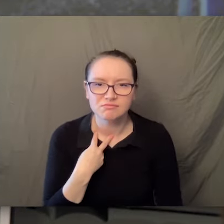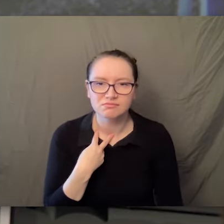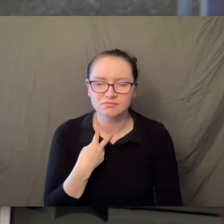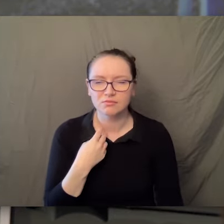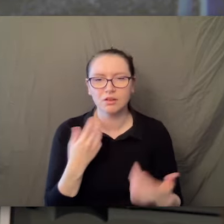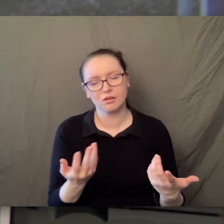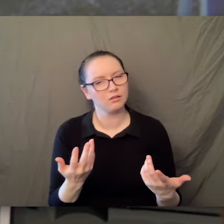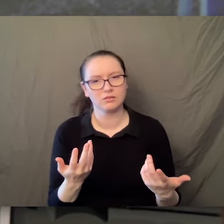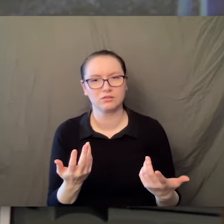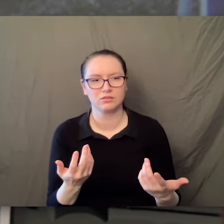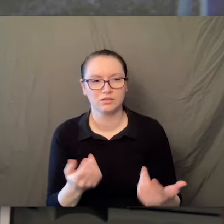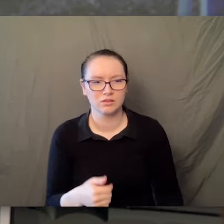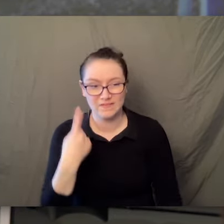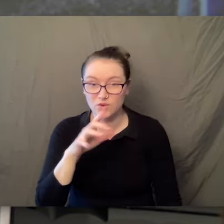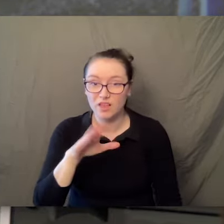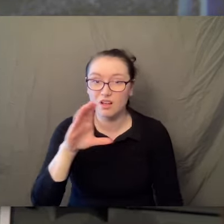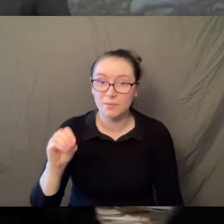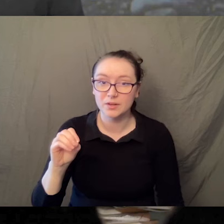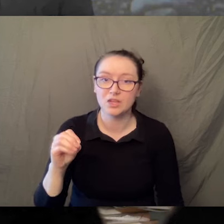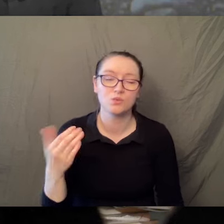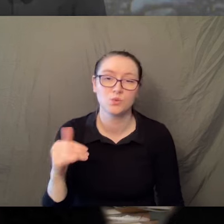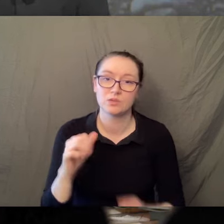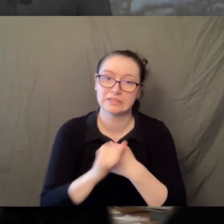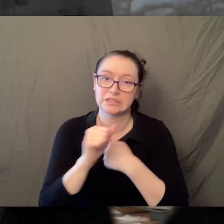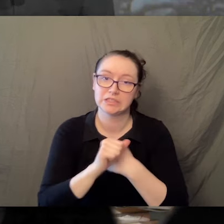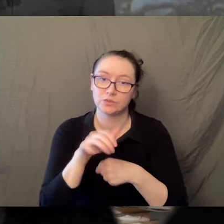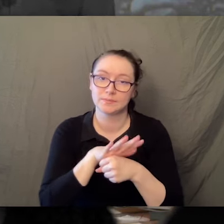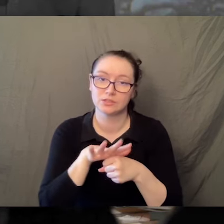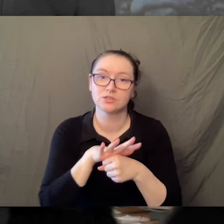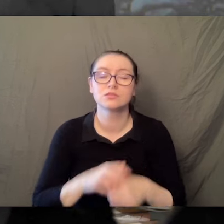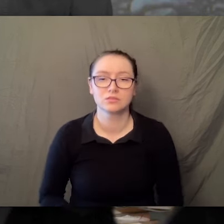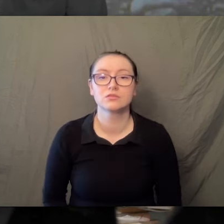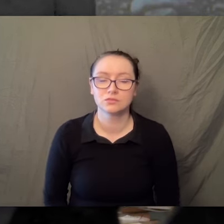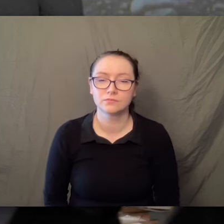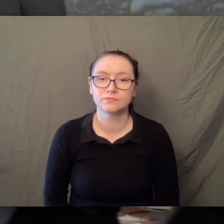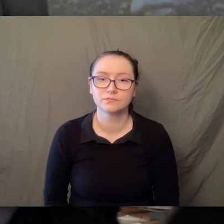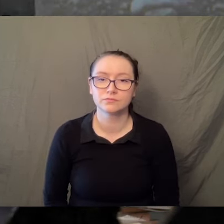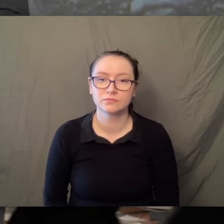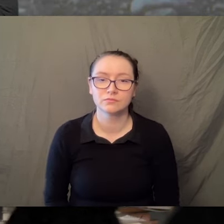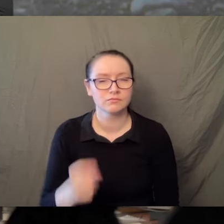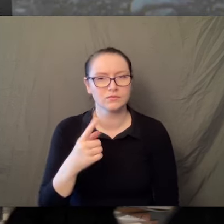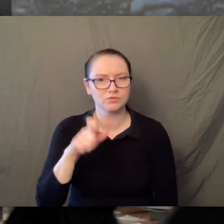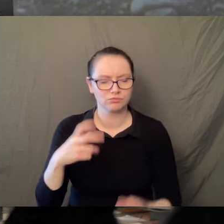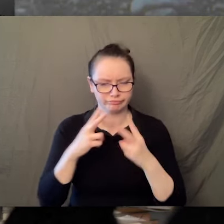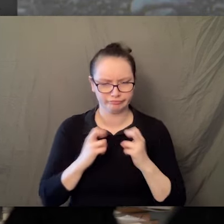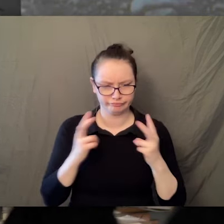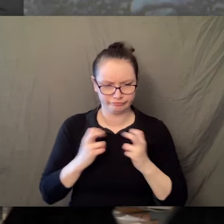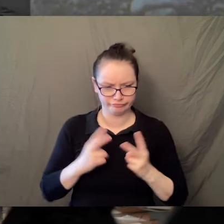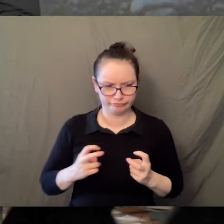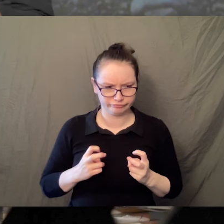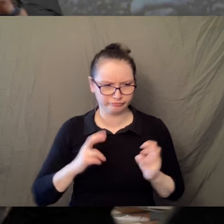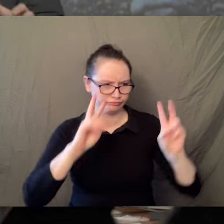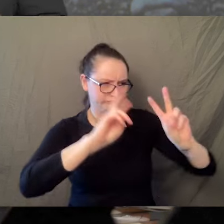experience of entrepreneurship to be. And for a bootstrap company, man, that's dangerous. Like any survival situation,